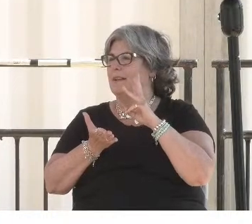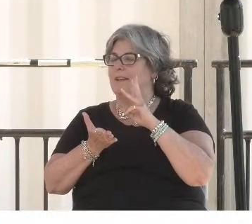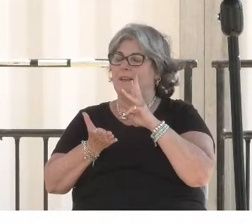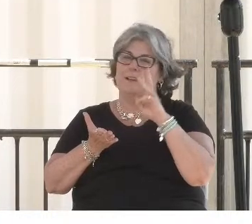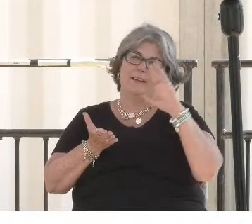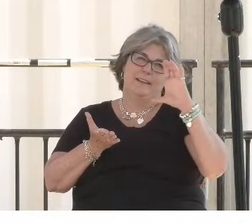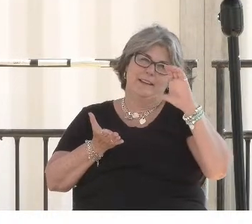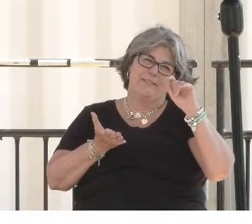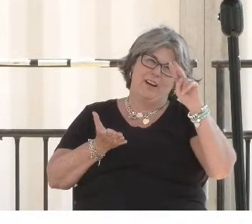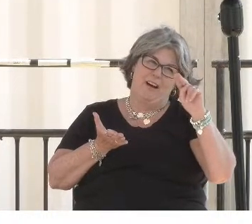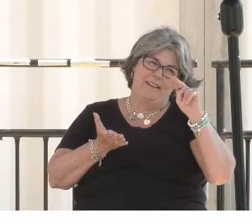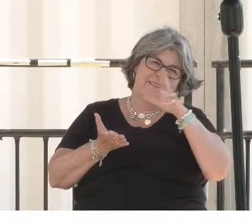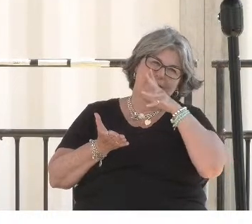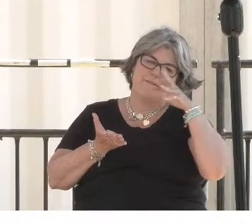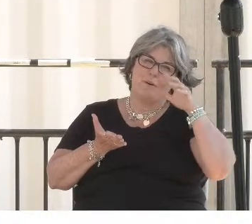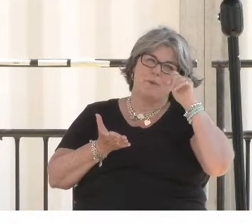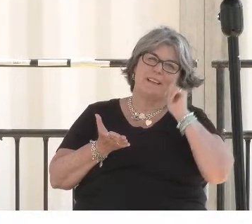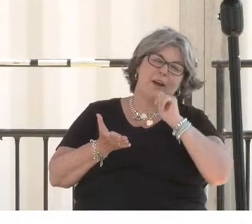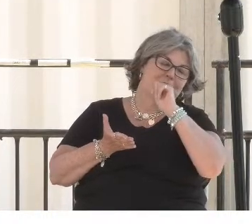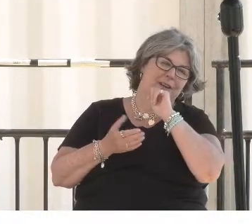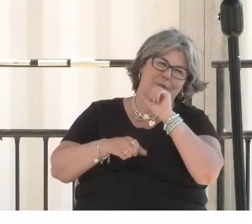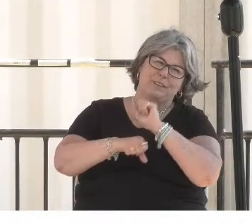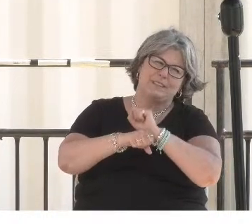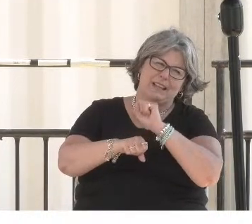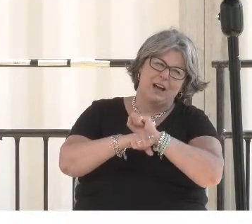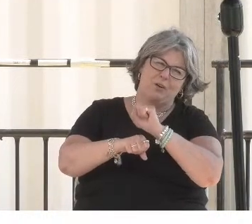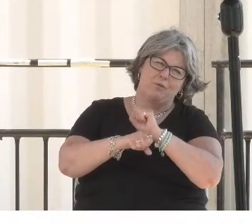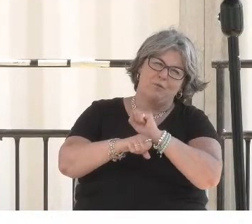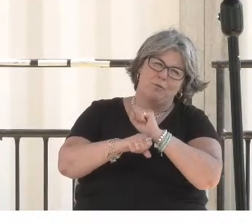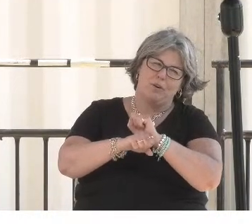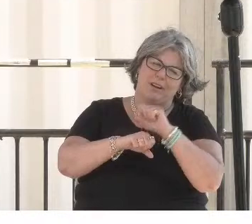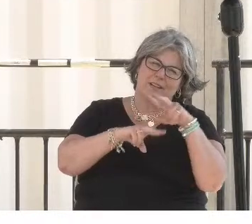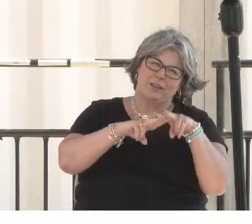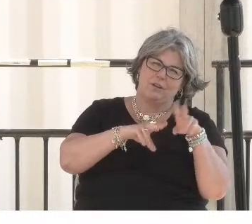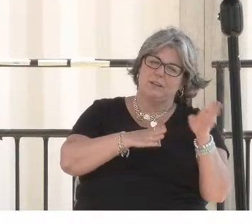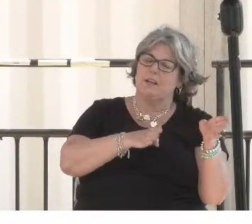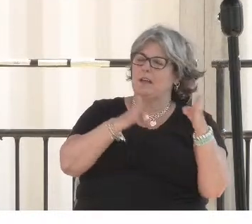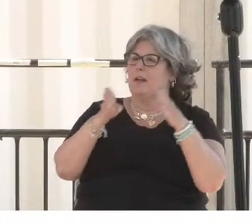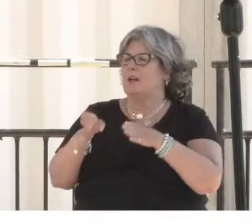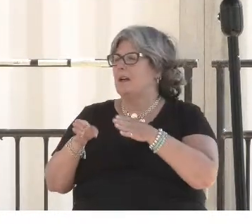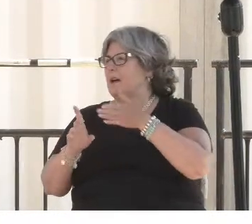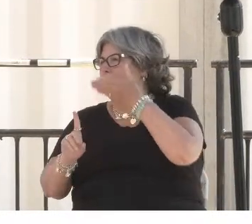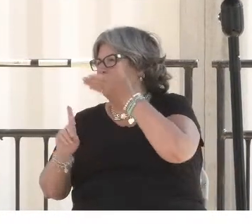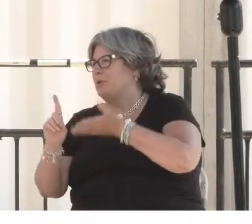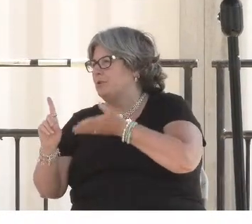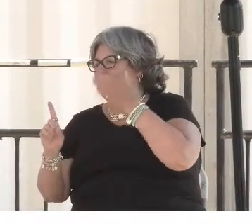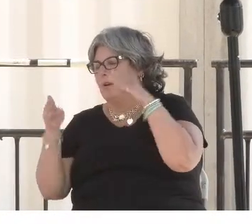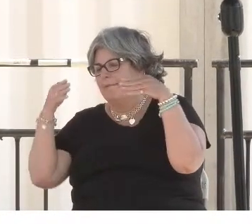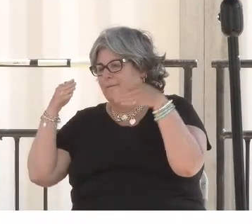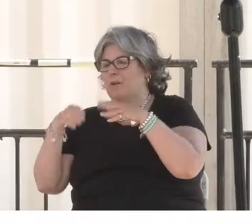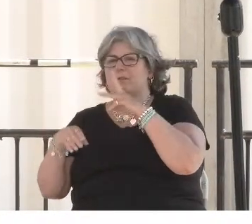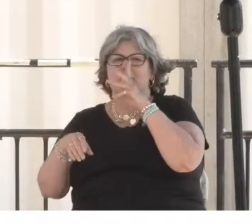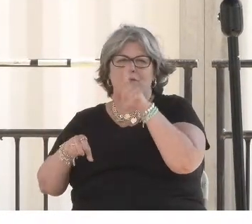farmer in Arizona, that may not work if the water's too silty or not. But you've been sort of water focused for a while before